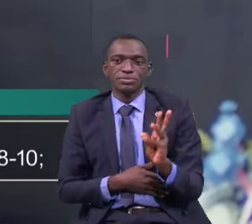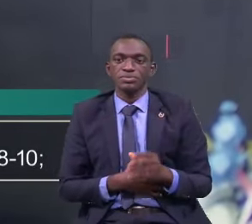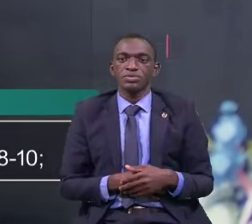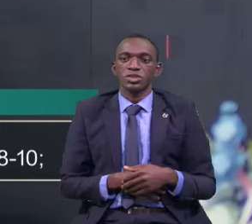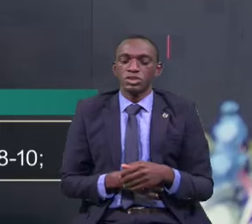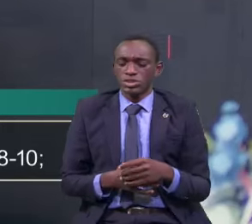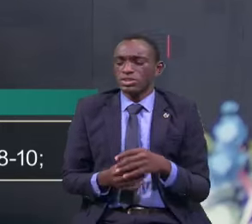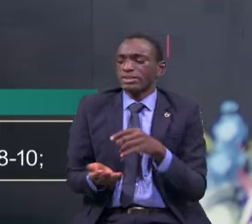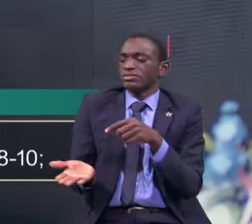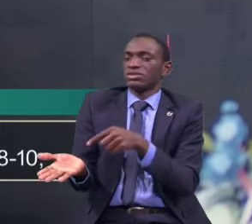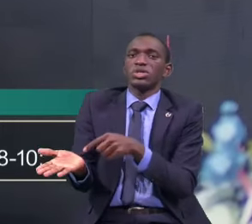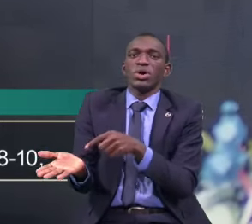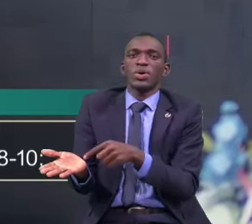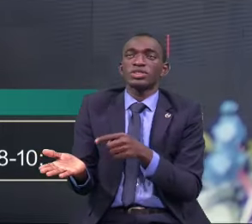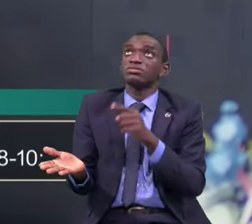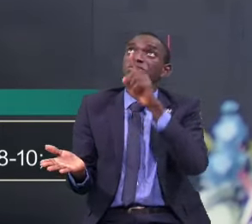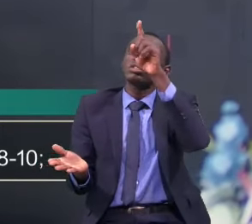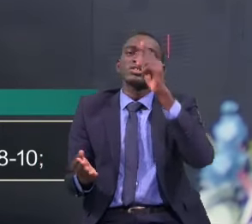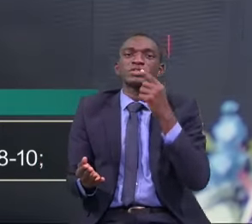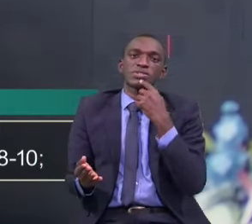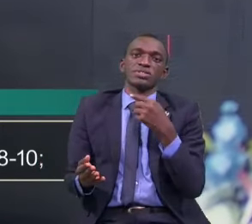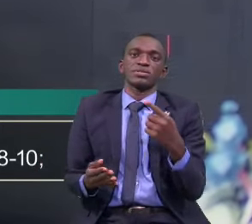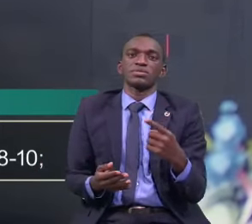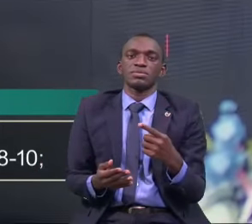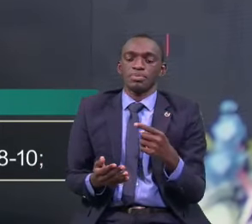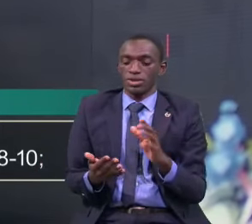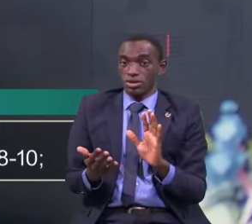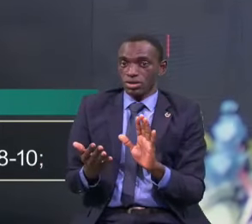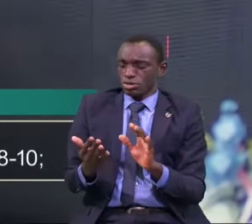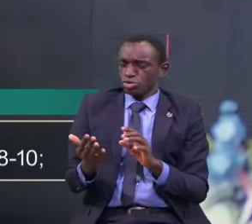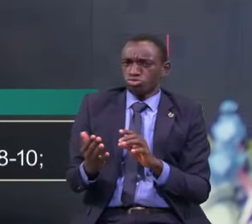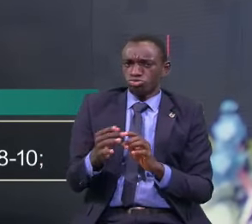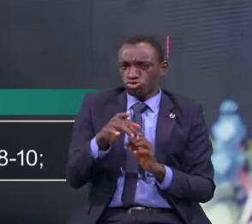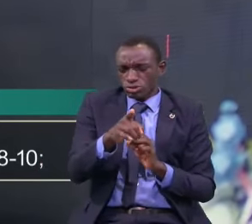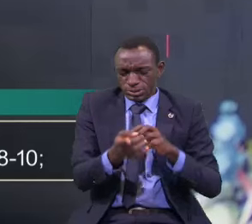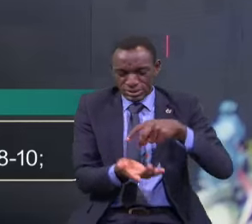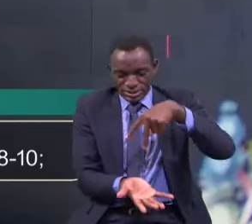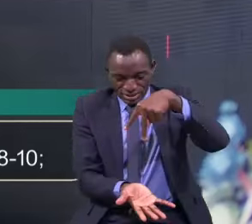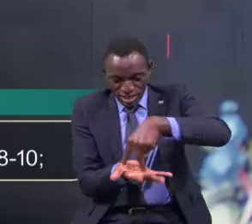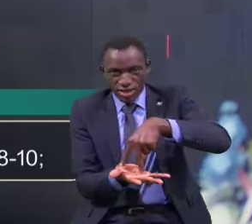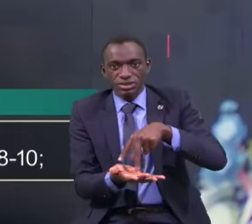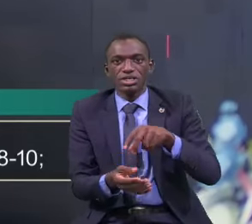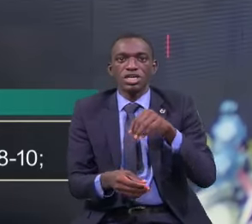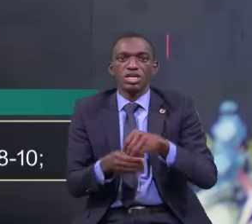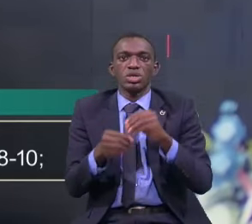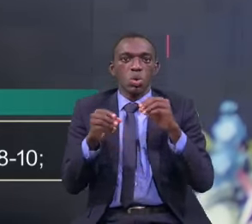Thus says the Lord, stand ye in the ways